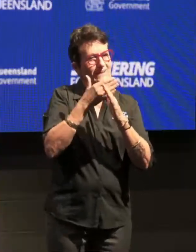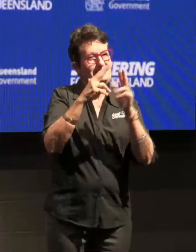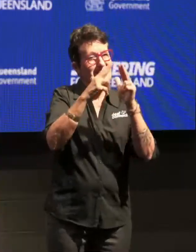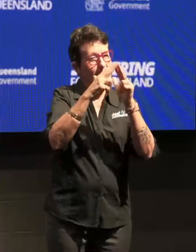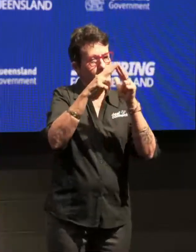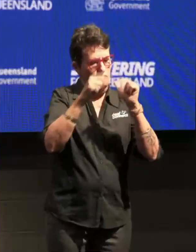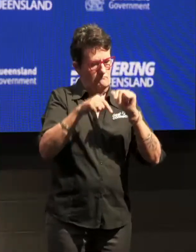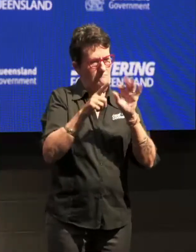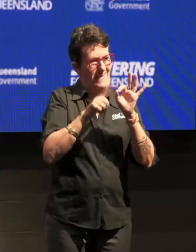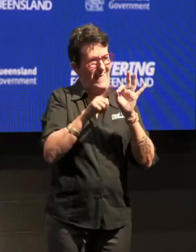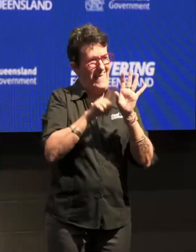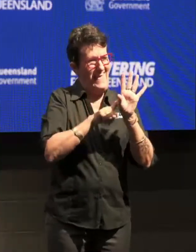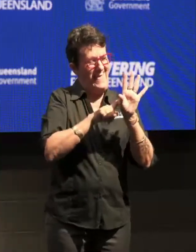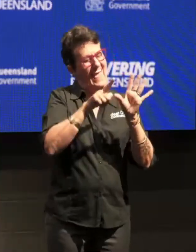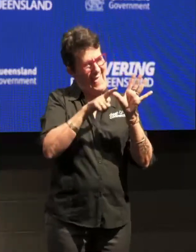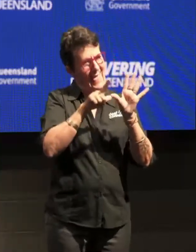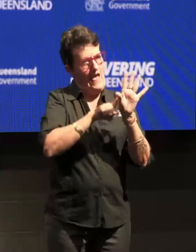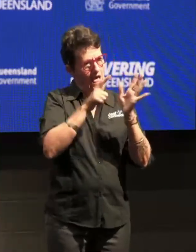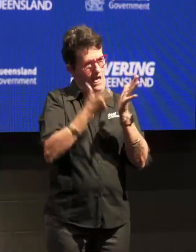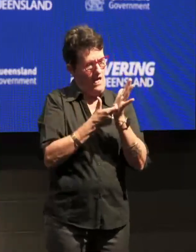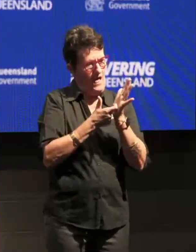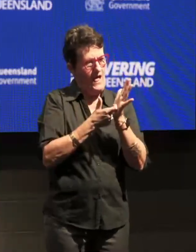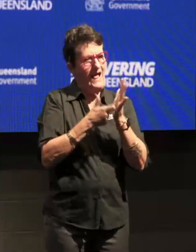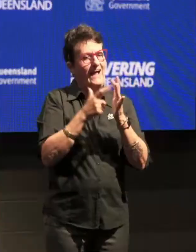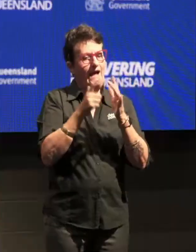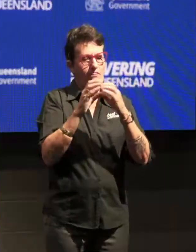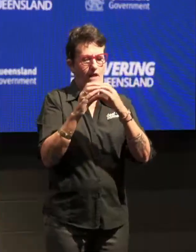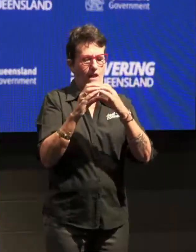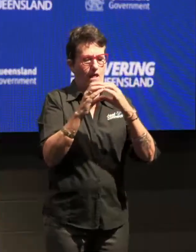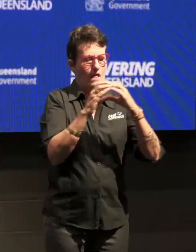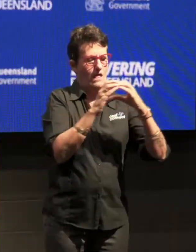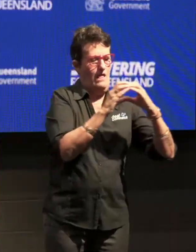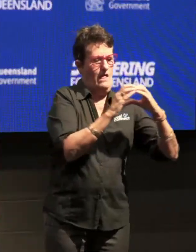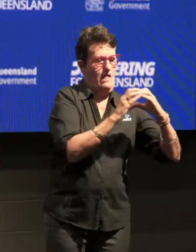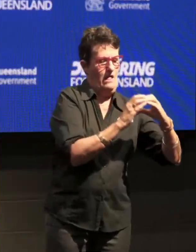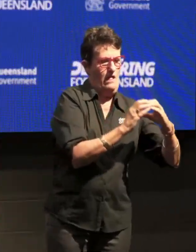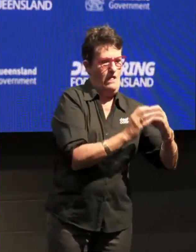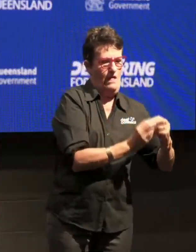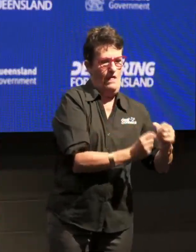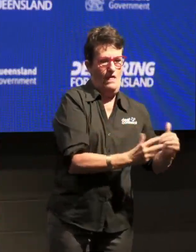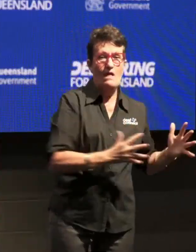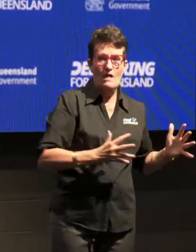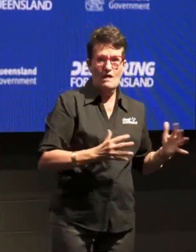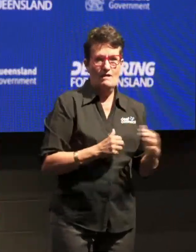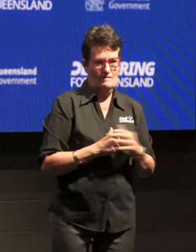and Ayr, and then continue to weaken and track to the southwest.